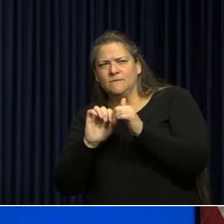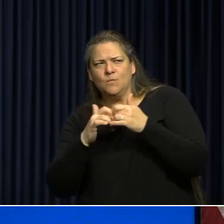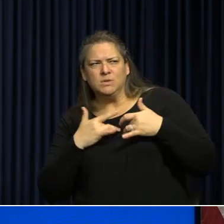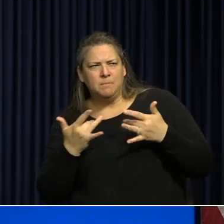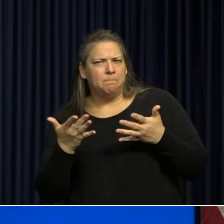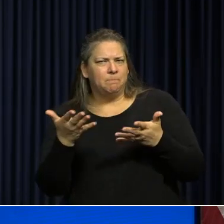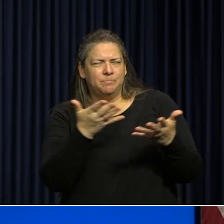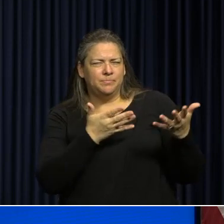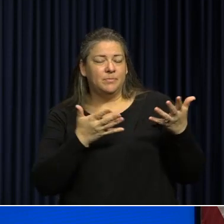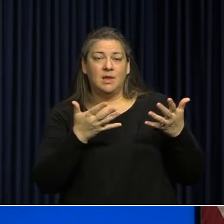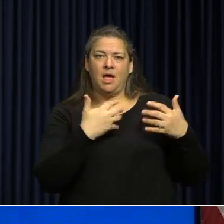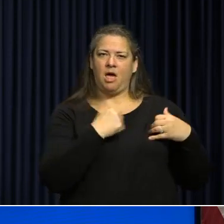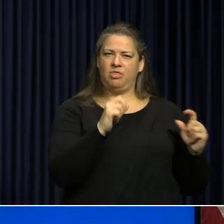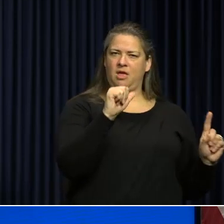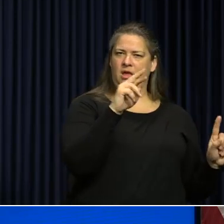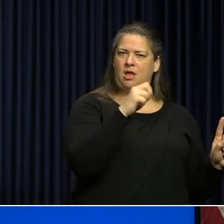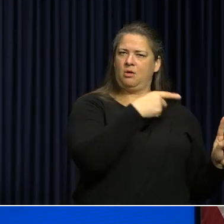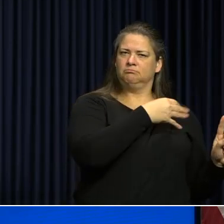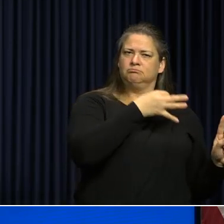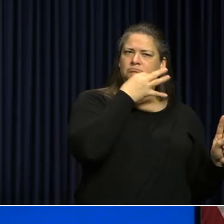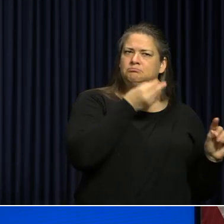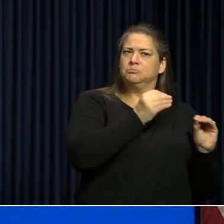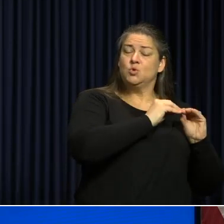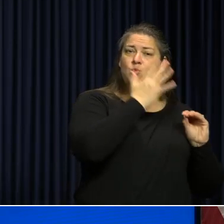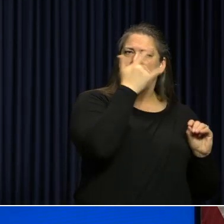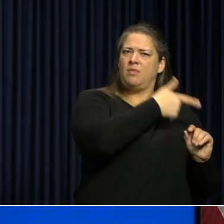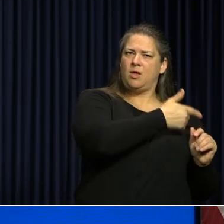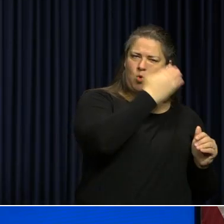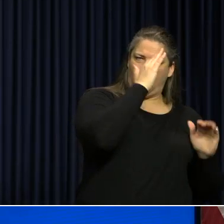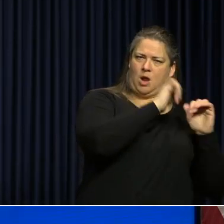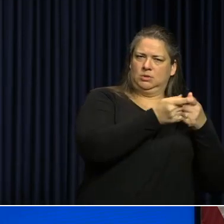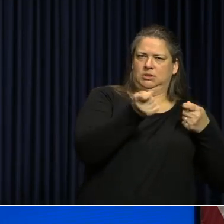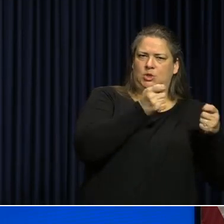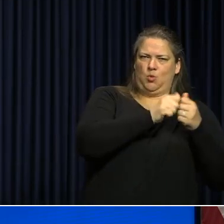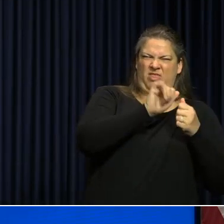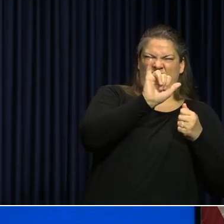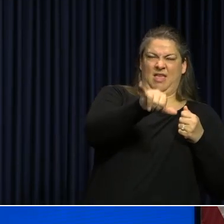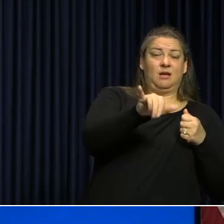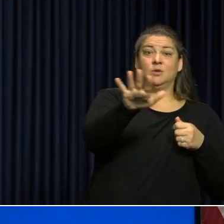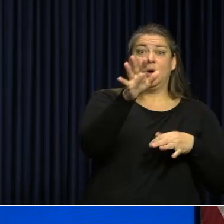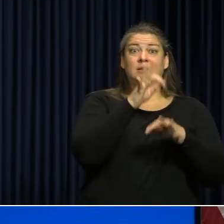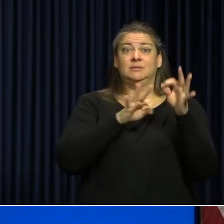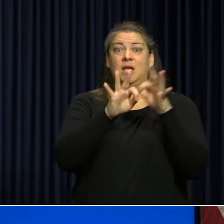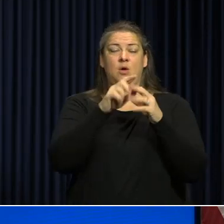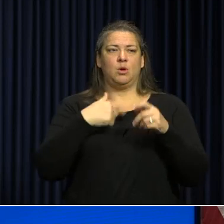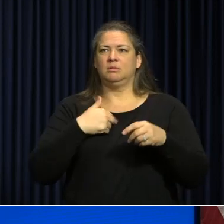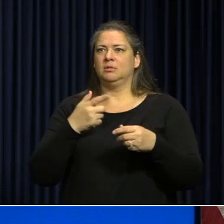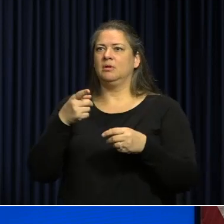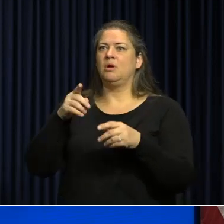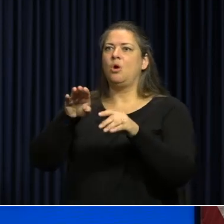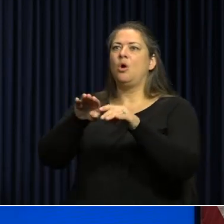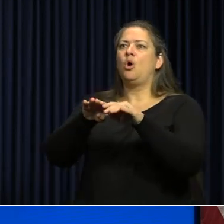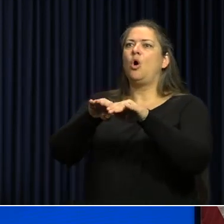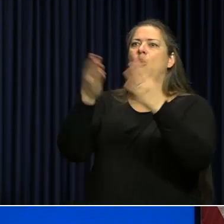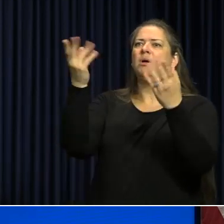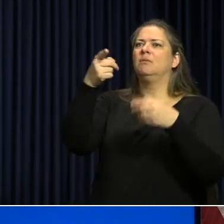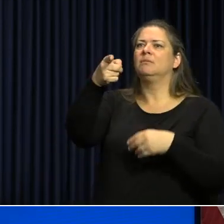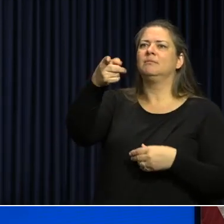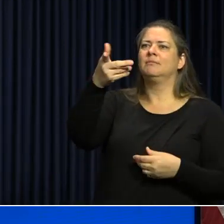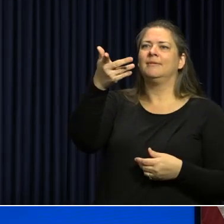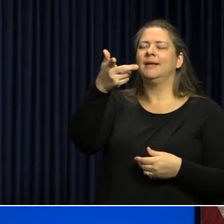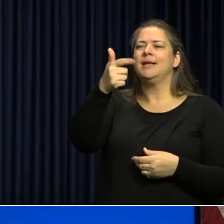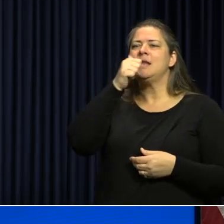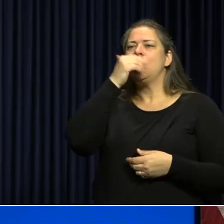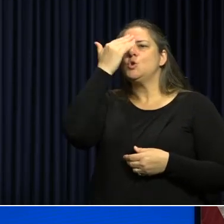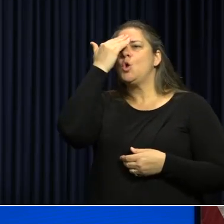who are best trained at dealing with potential contagion. So instead of opening it up in areas that have never had to deal with, will my